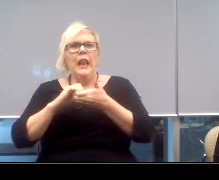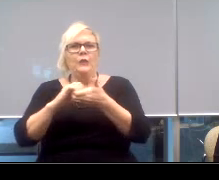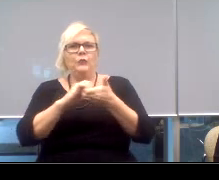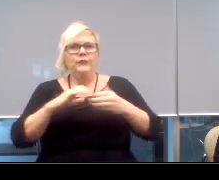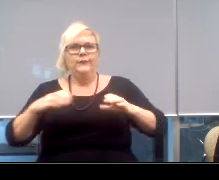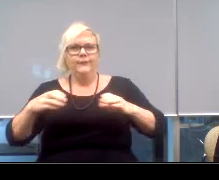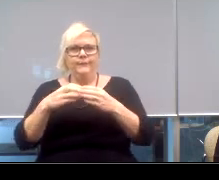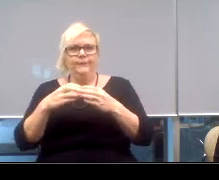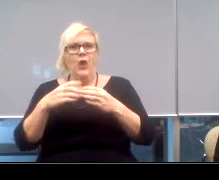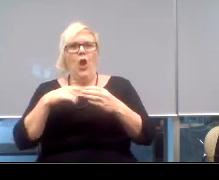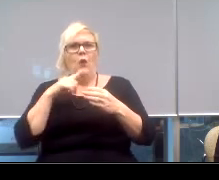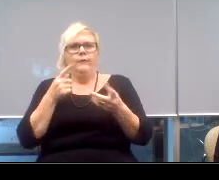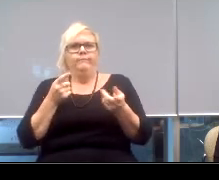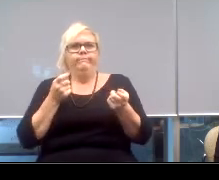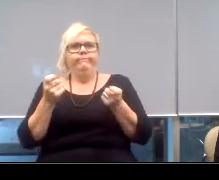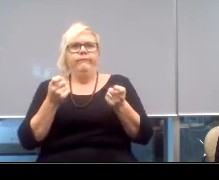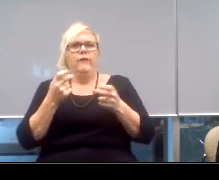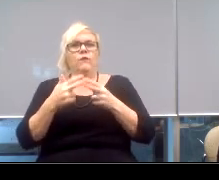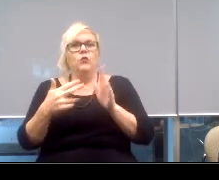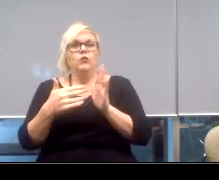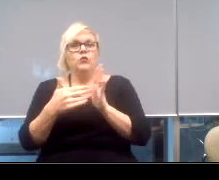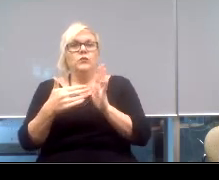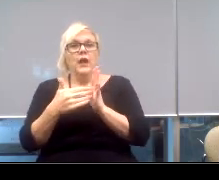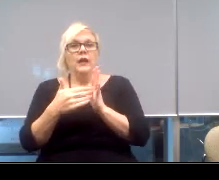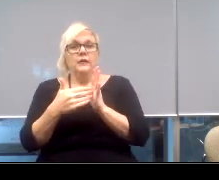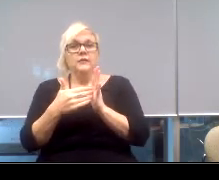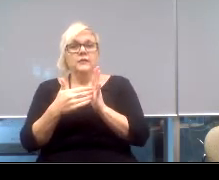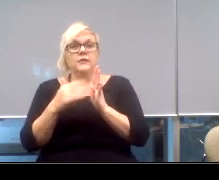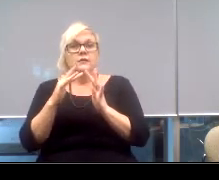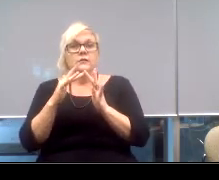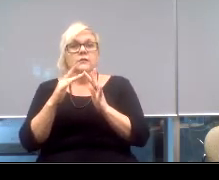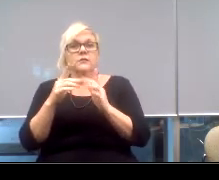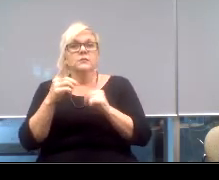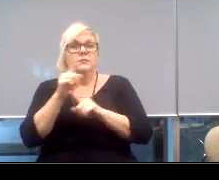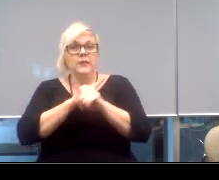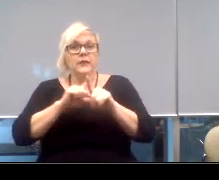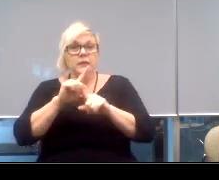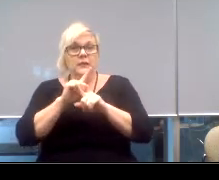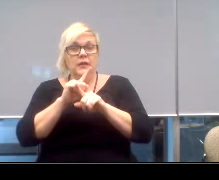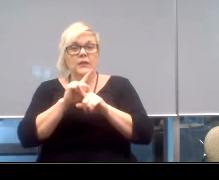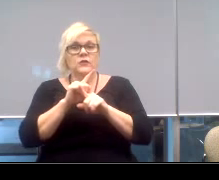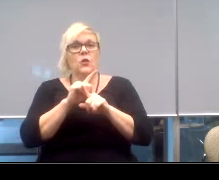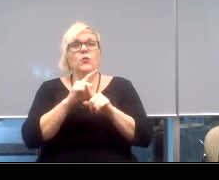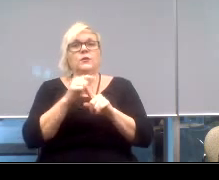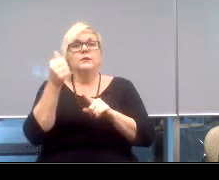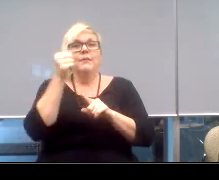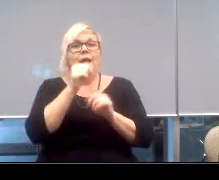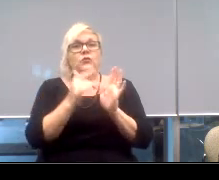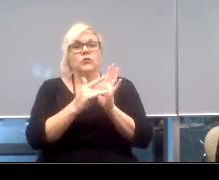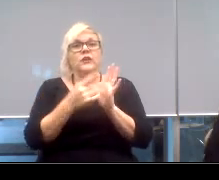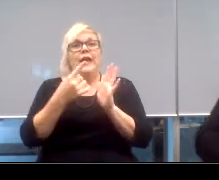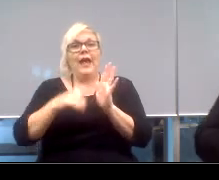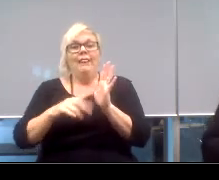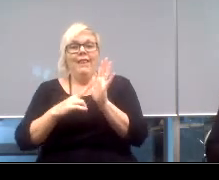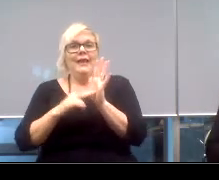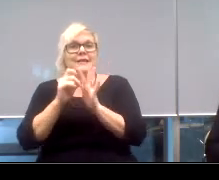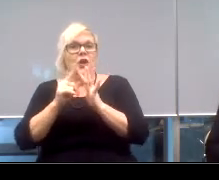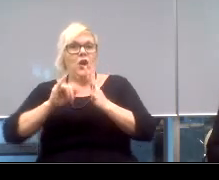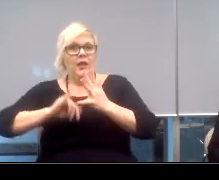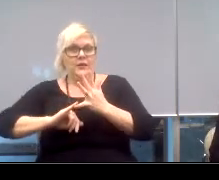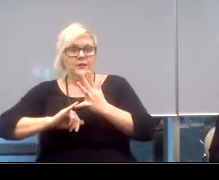be moderator for today's webinar titled Smart Assistive Technology and the NDIS. This webinar is part